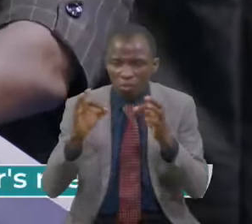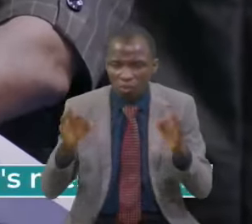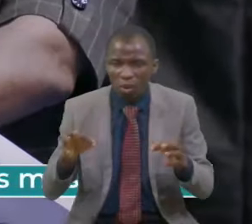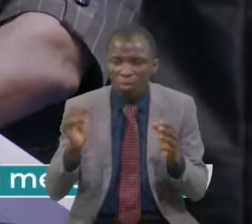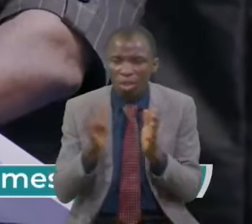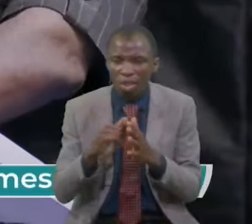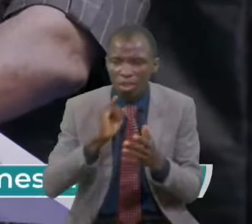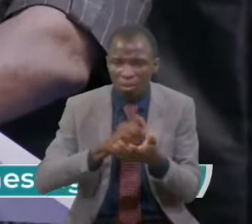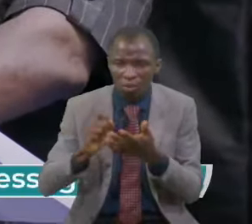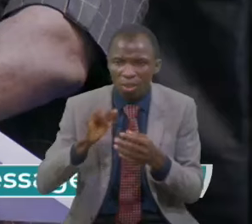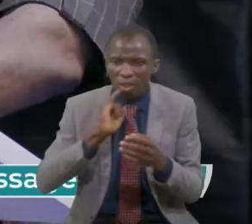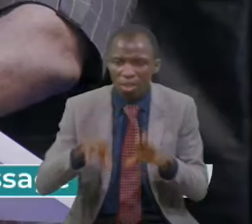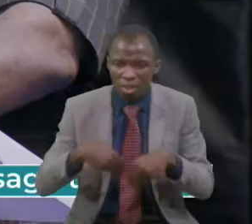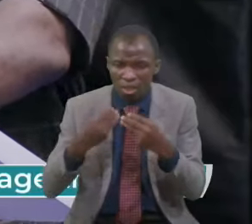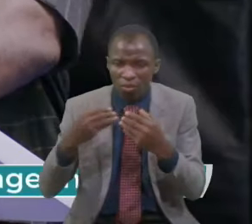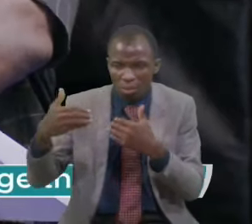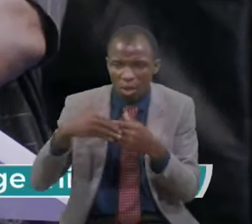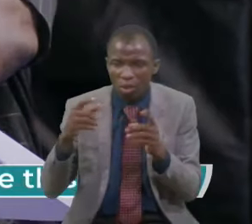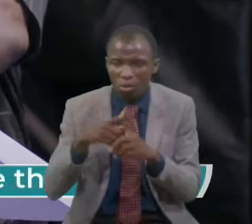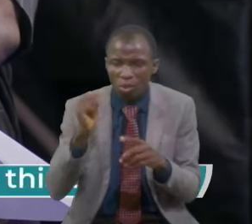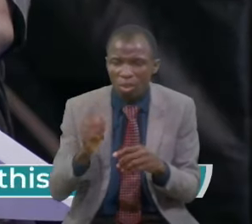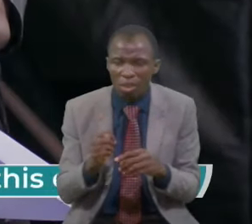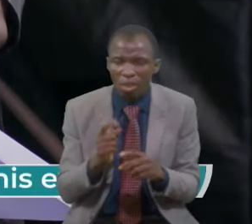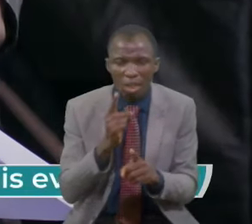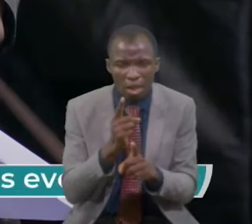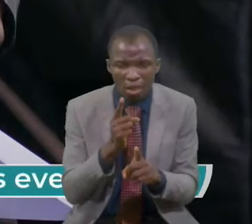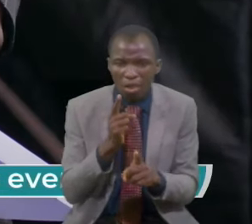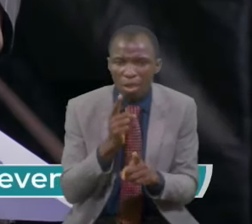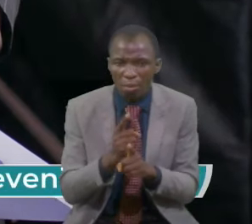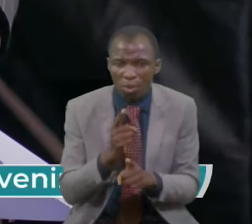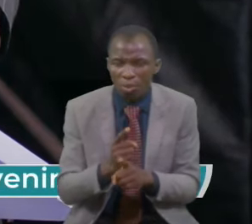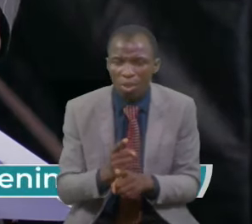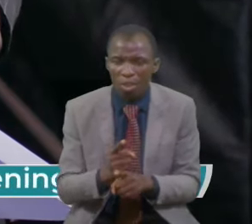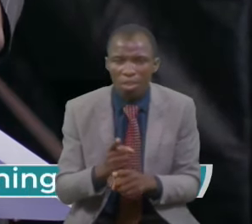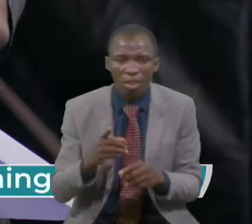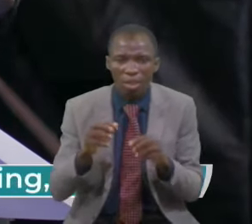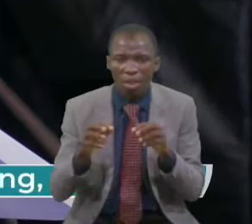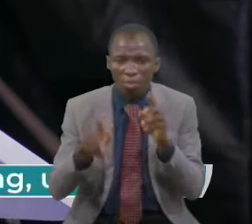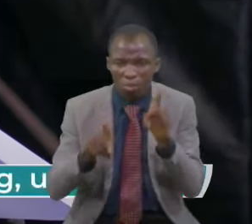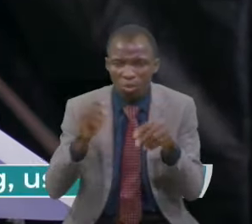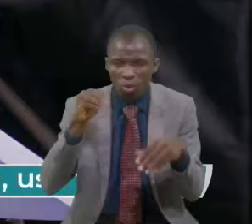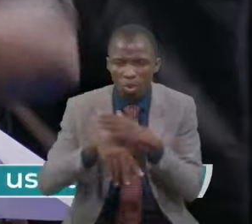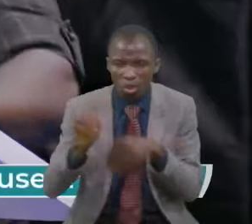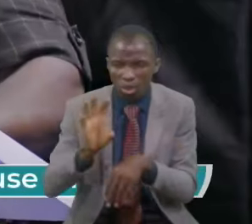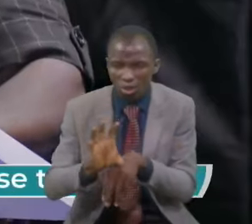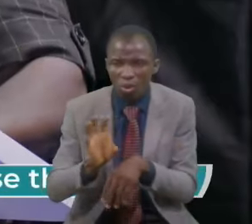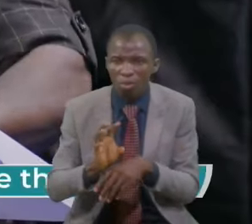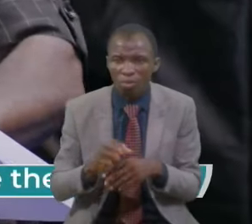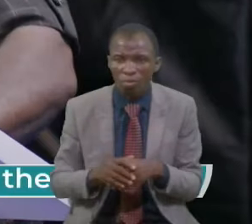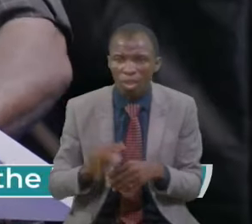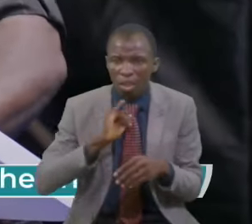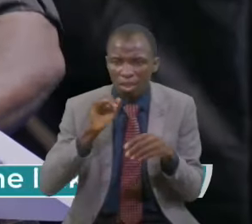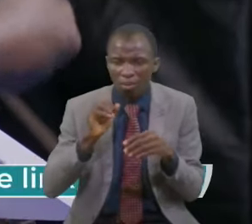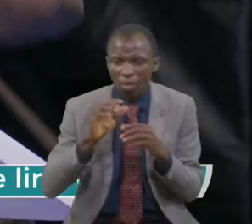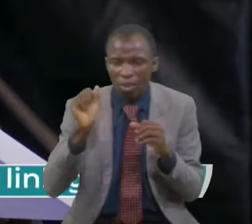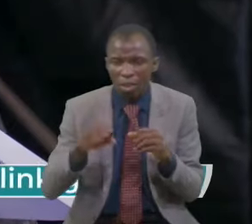appropriate authorities who keep it and submit it to the church. Yes, I've seen the banner there. Any other